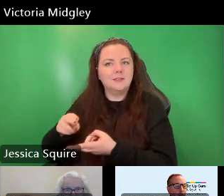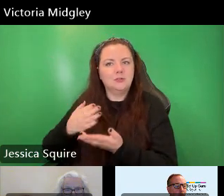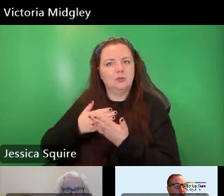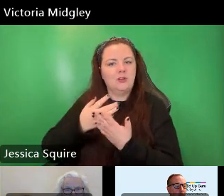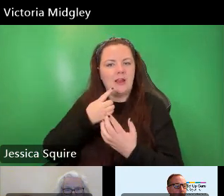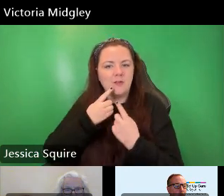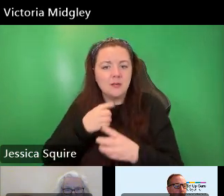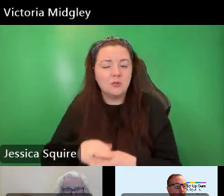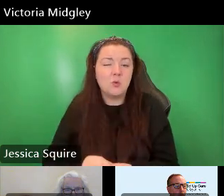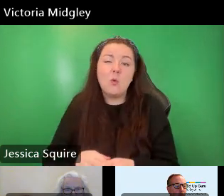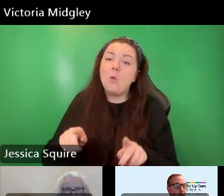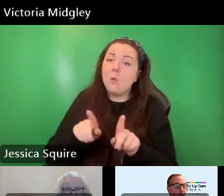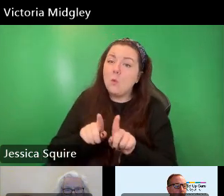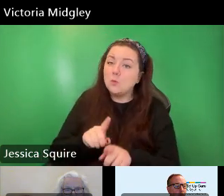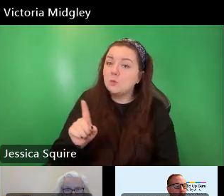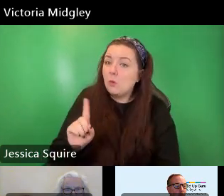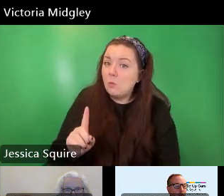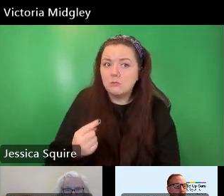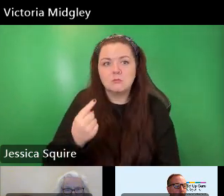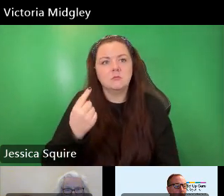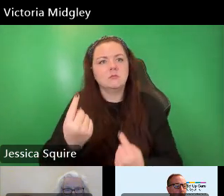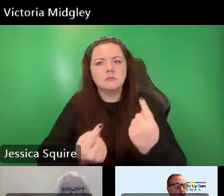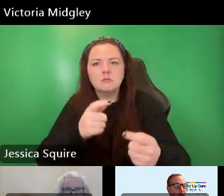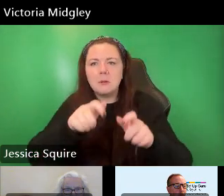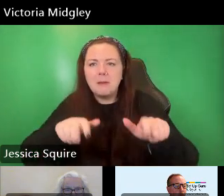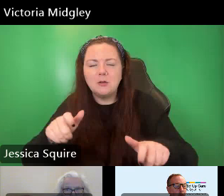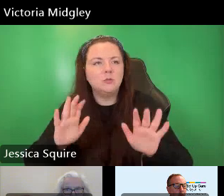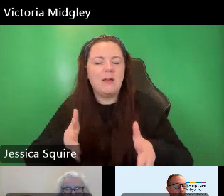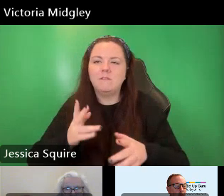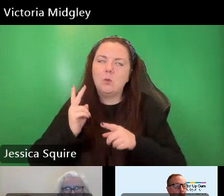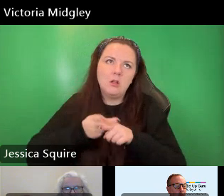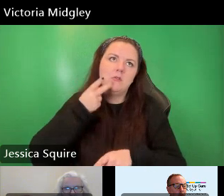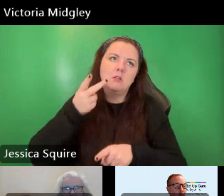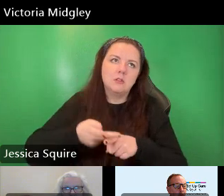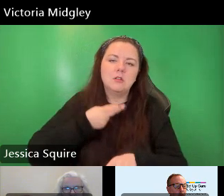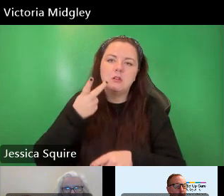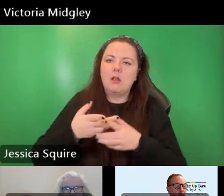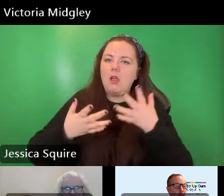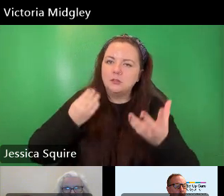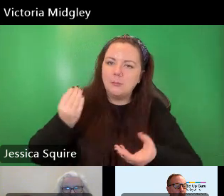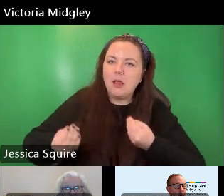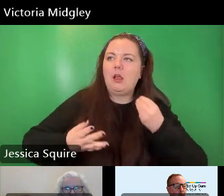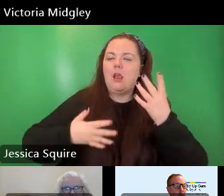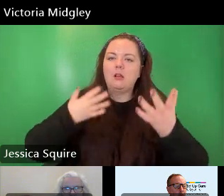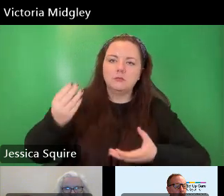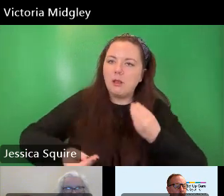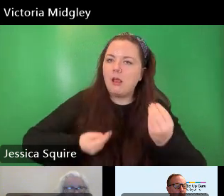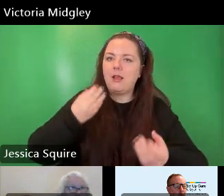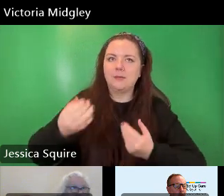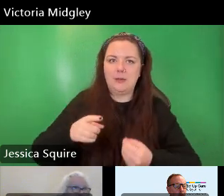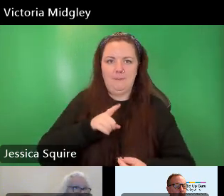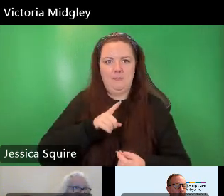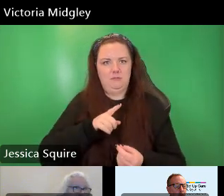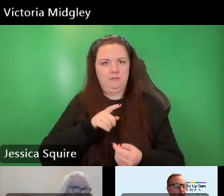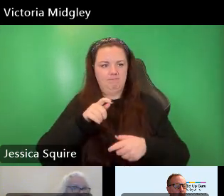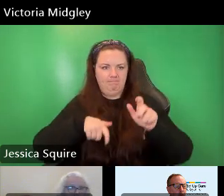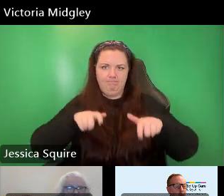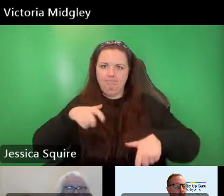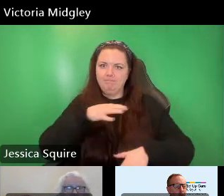conditions, because clinicians can see the history of what's going through there. So there's an opportunity around efficiency. There's